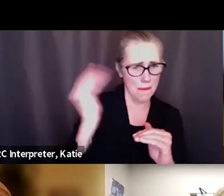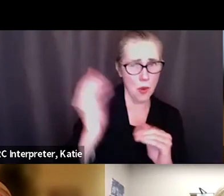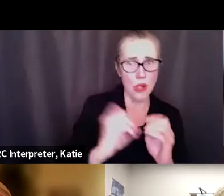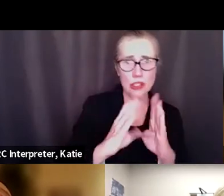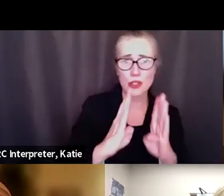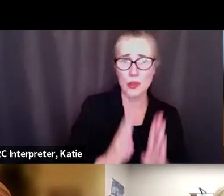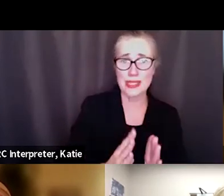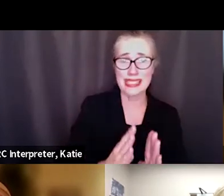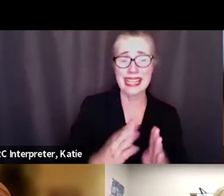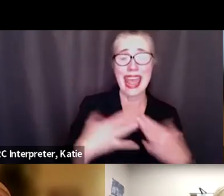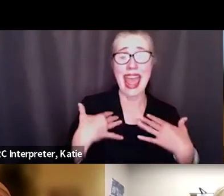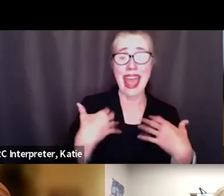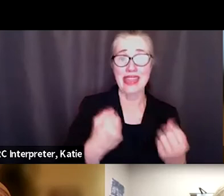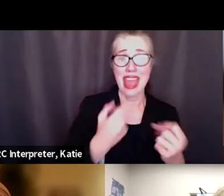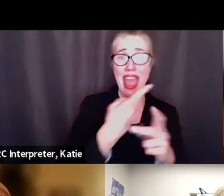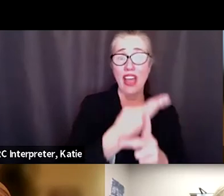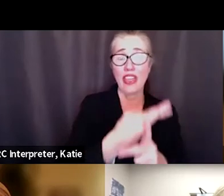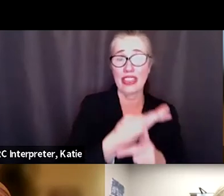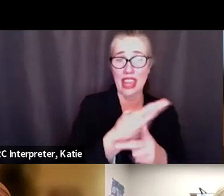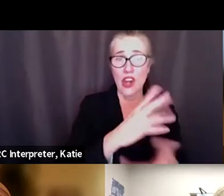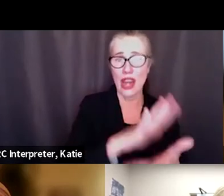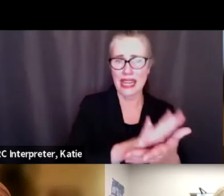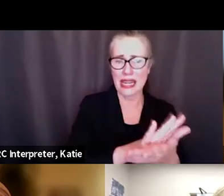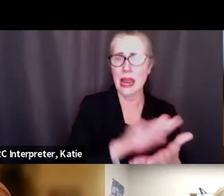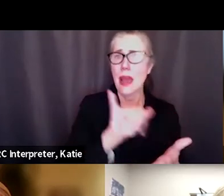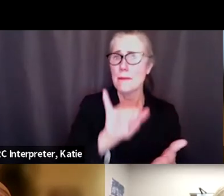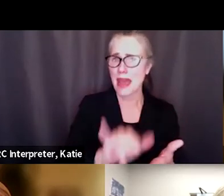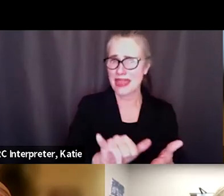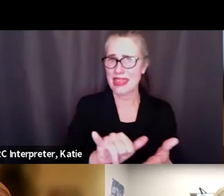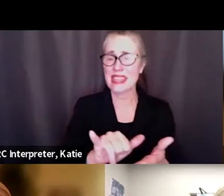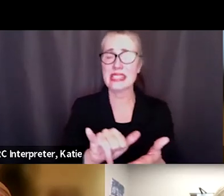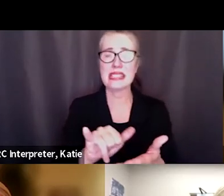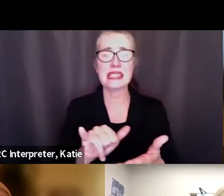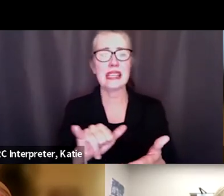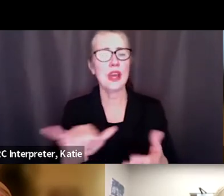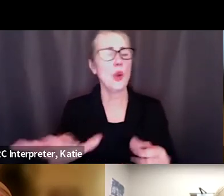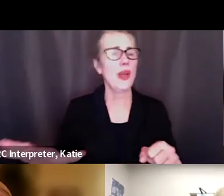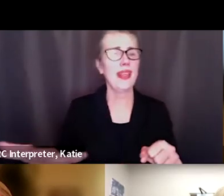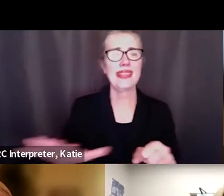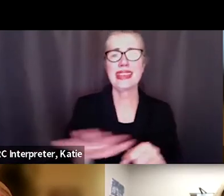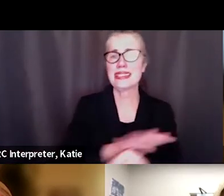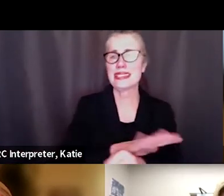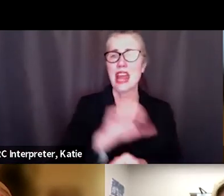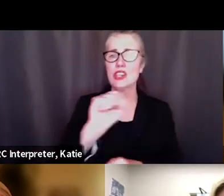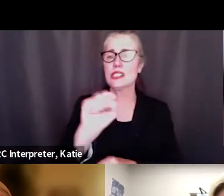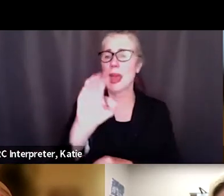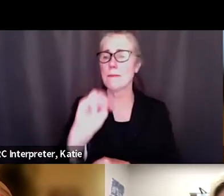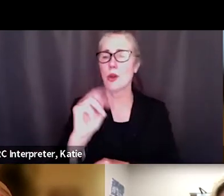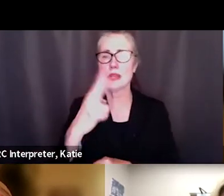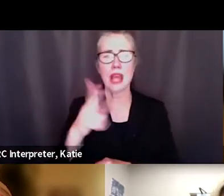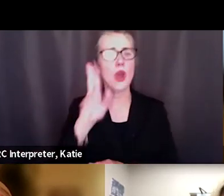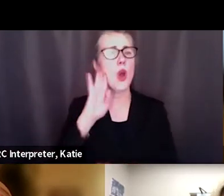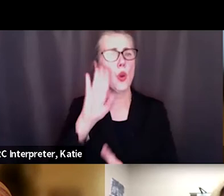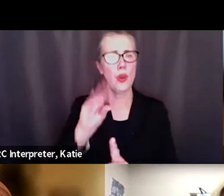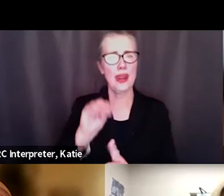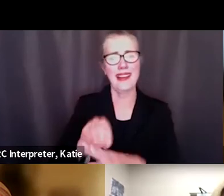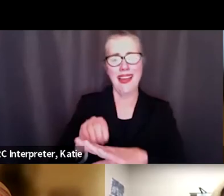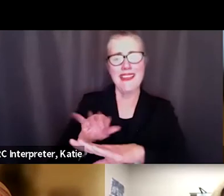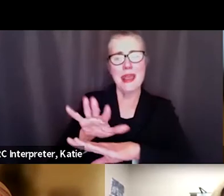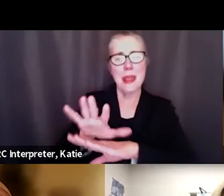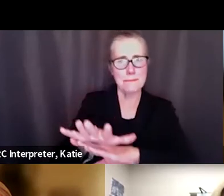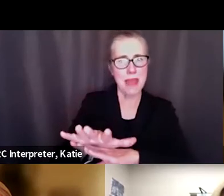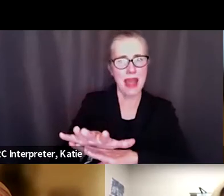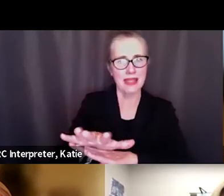center upgrade in particular will impact the entire san marcos because we need not only the